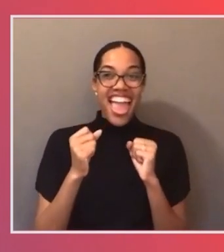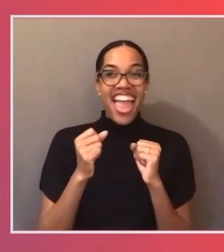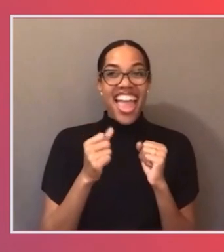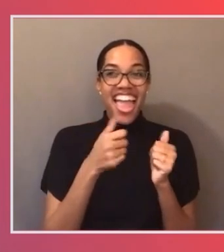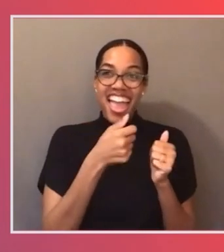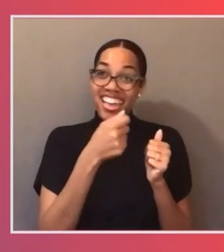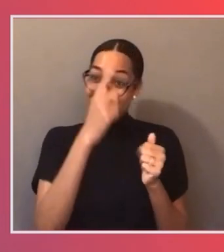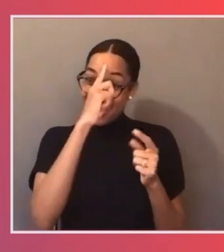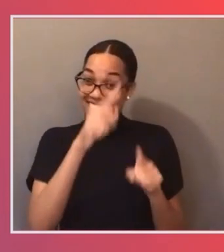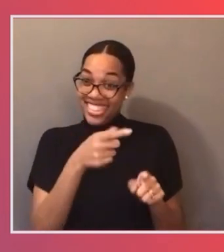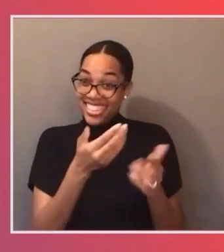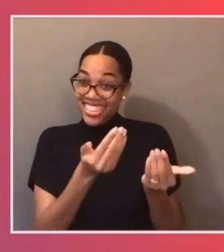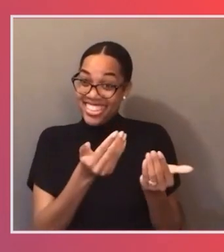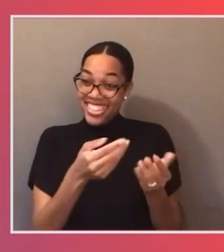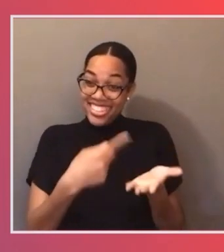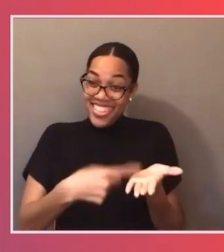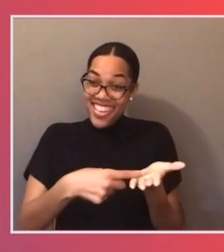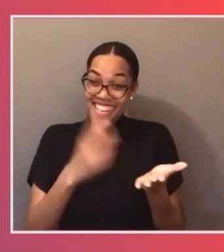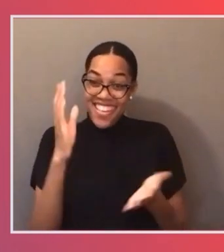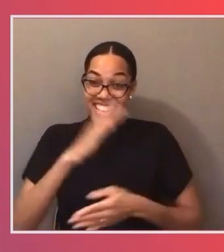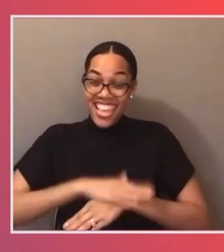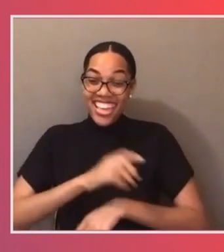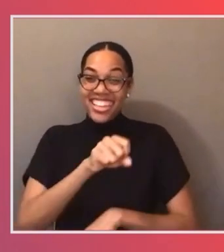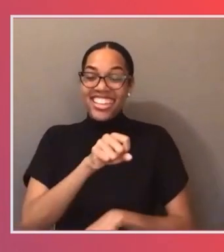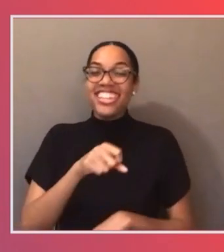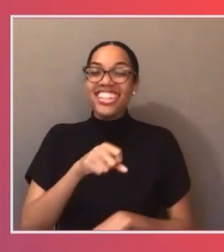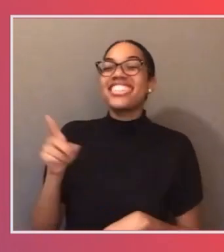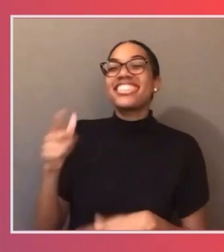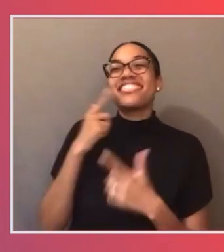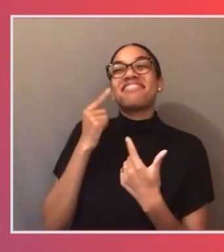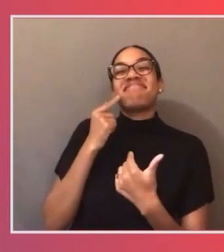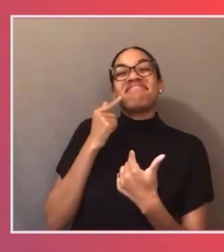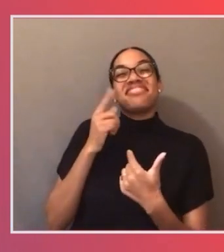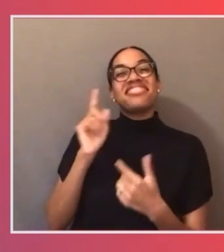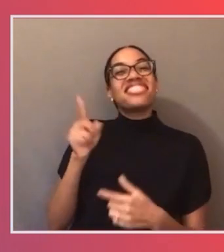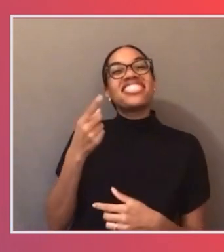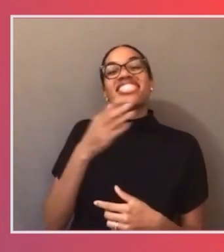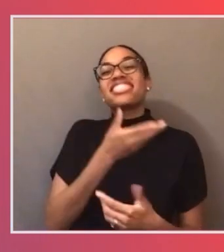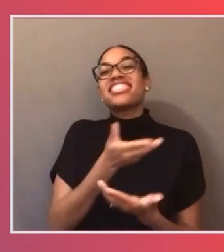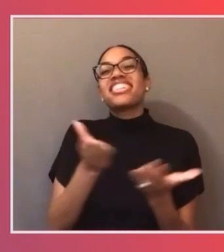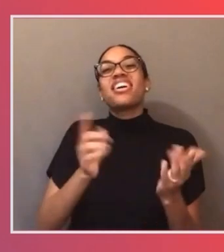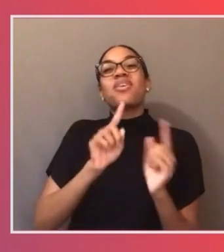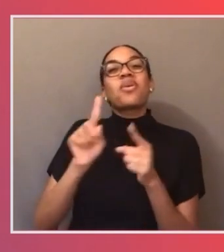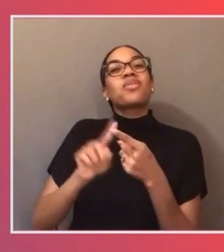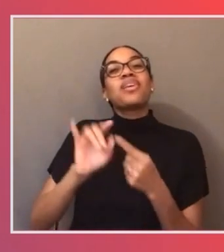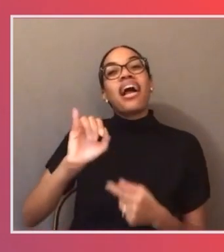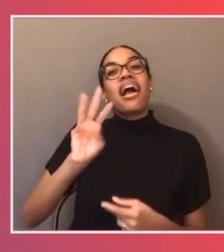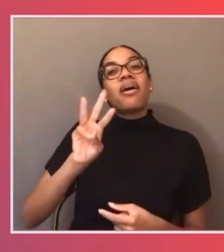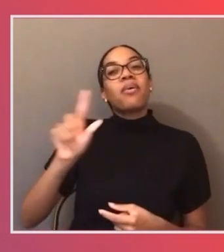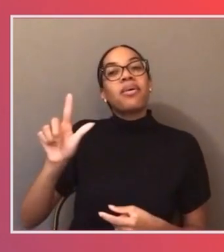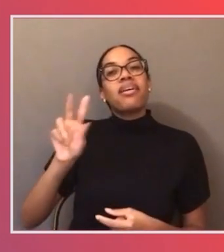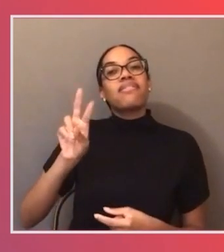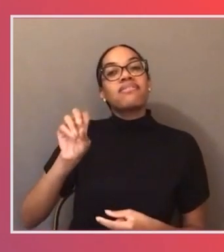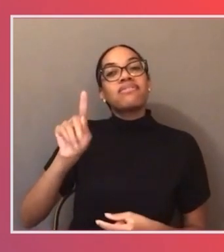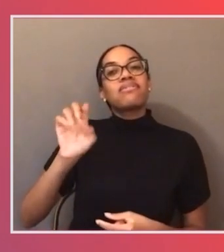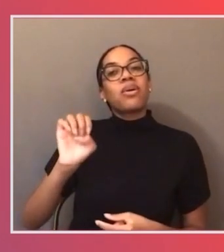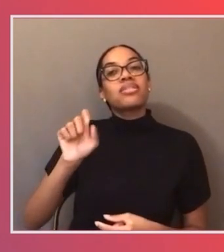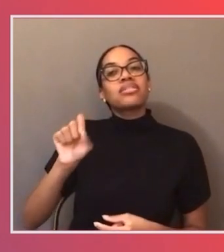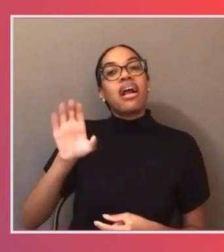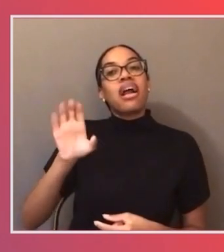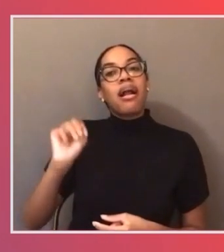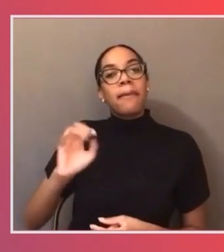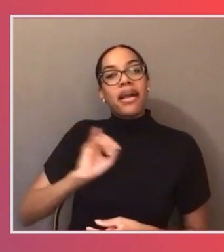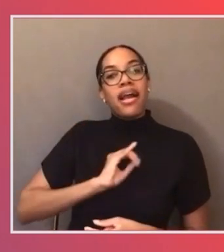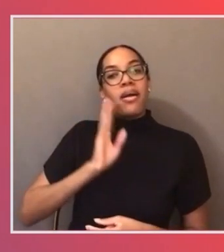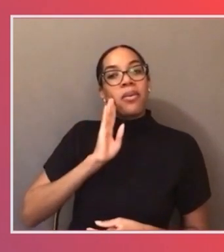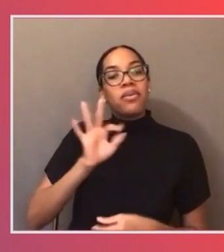and then just remind everybody to go to iwillvote.com. Let's make our voices heard and let's get this done. And to the Russo